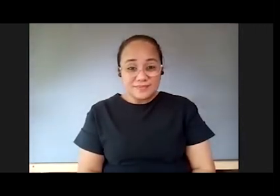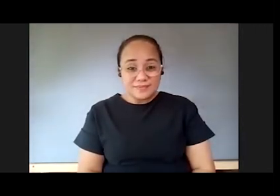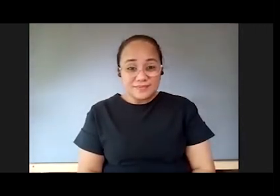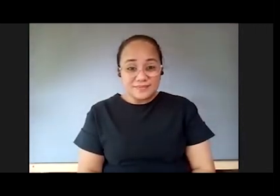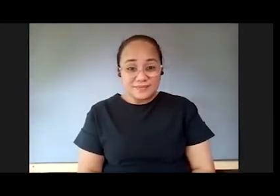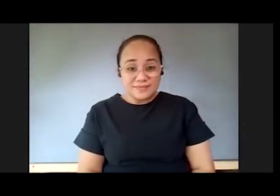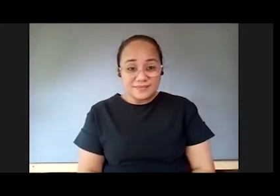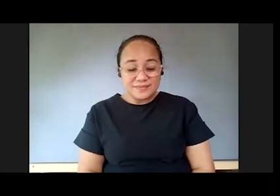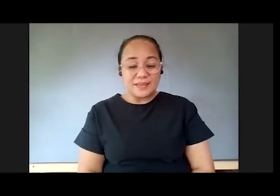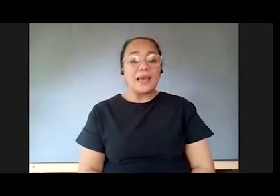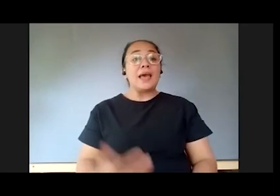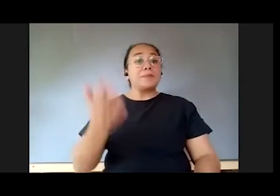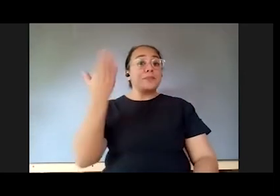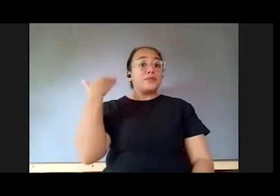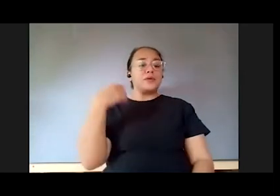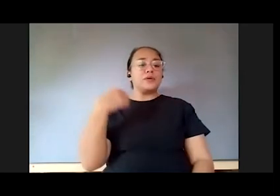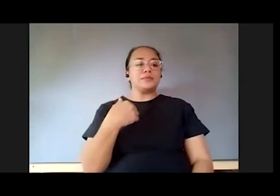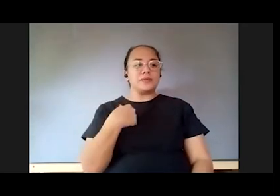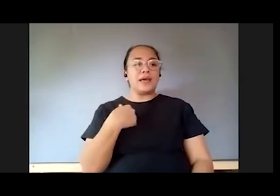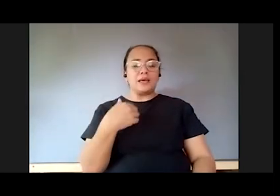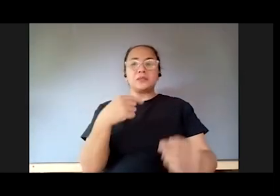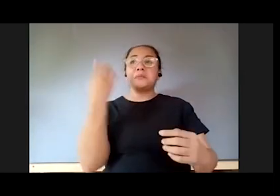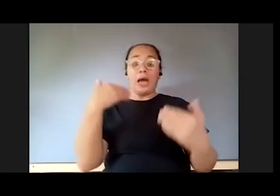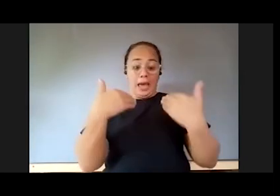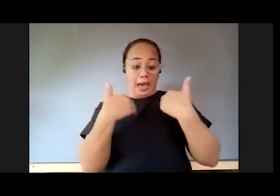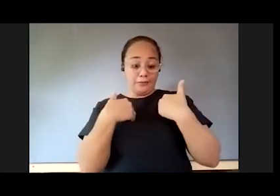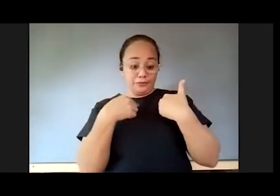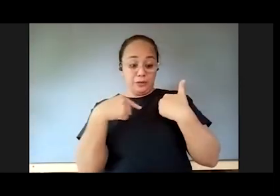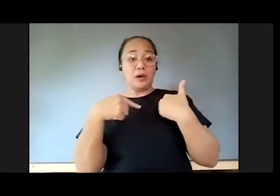Before we said have was a verb.